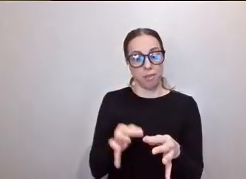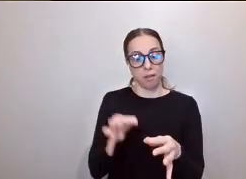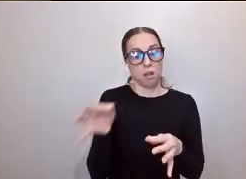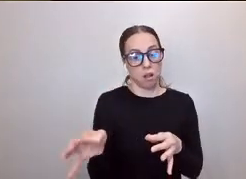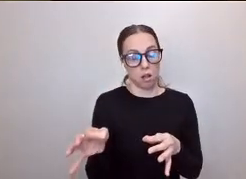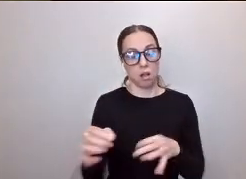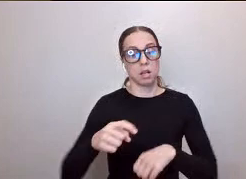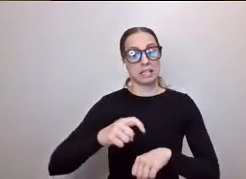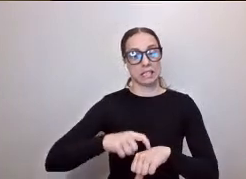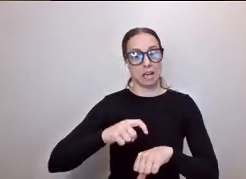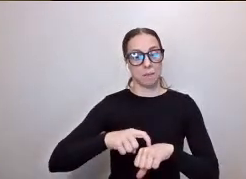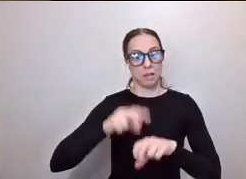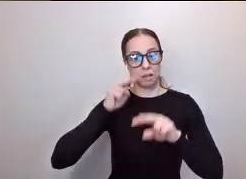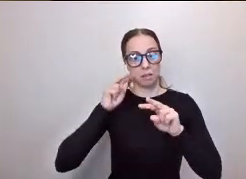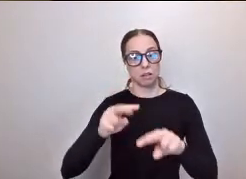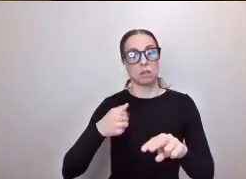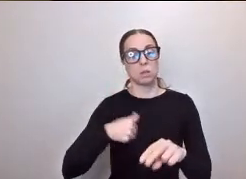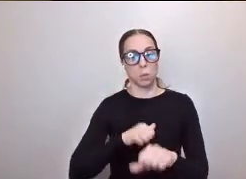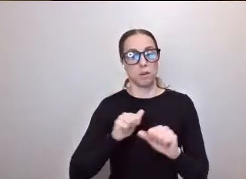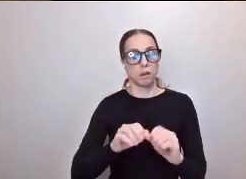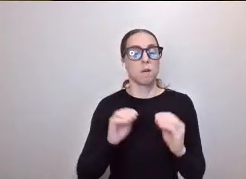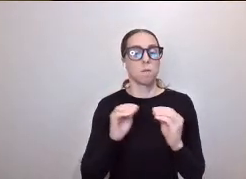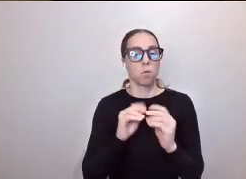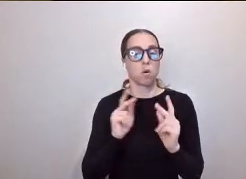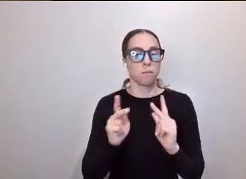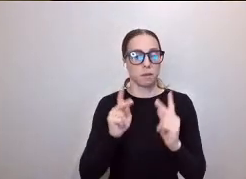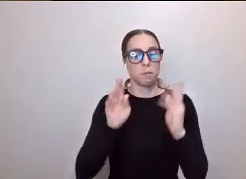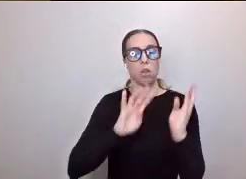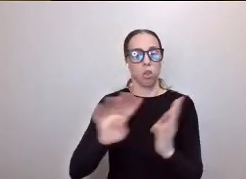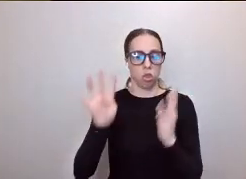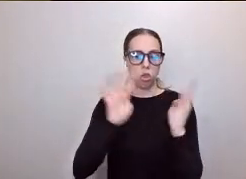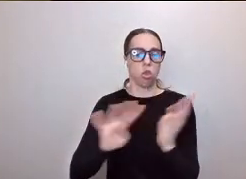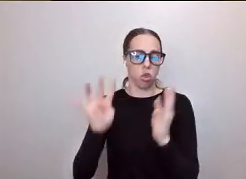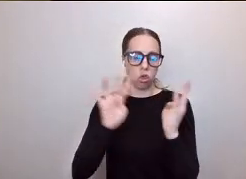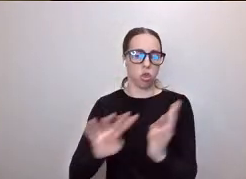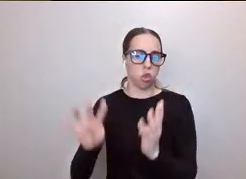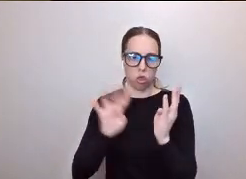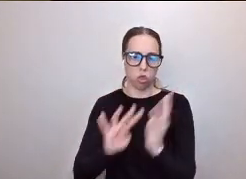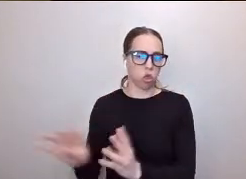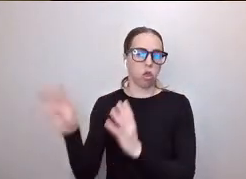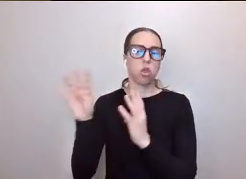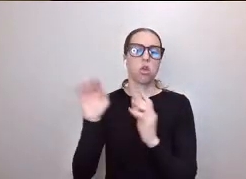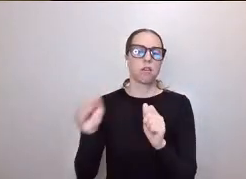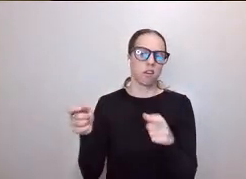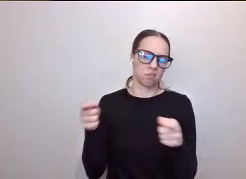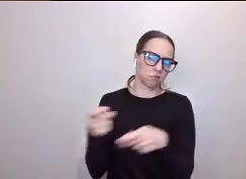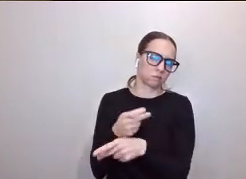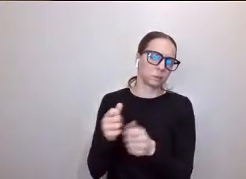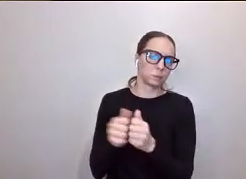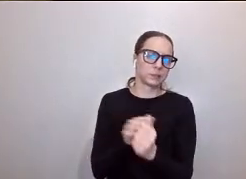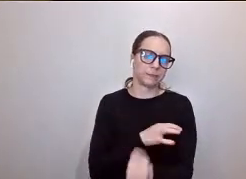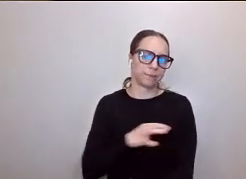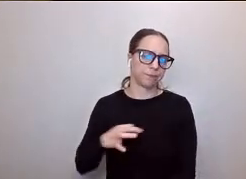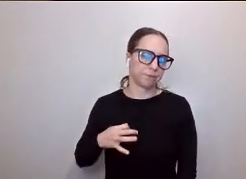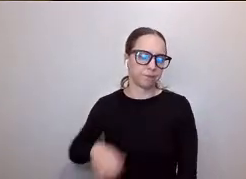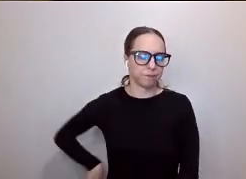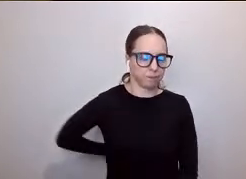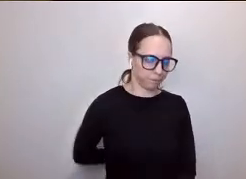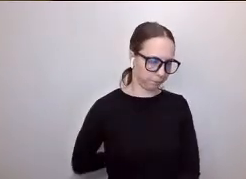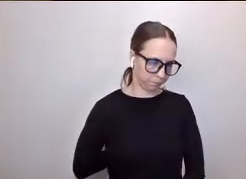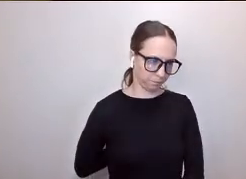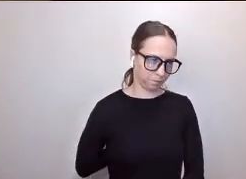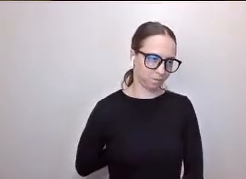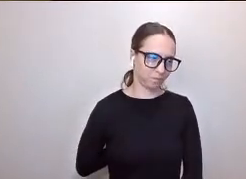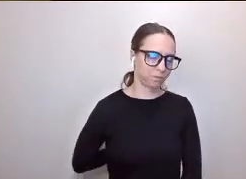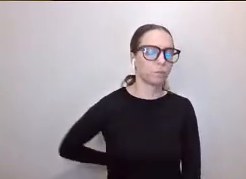we can get more people through and we can deal with it with the staffing. So because they're at Hennepin Tech for part of the time, that